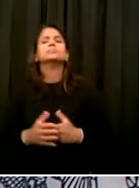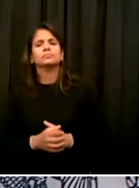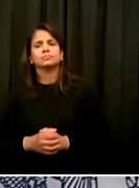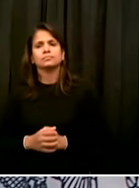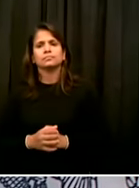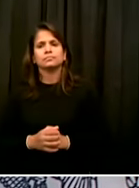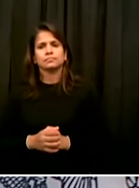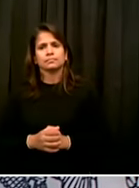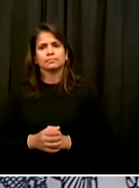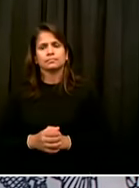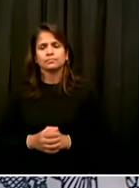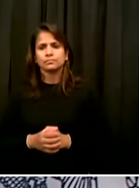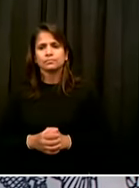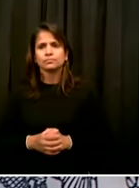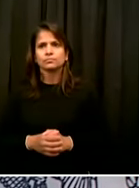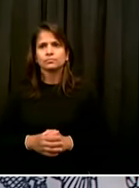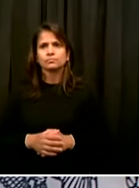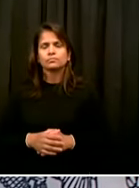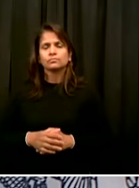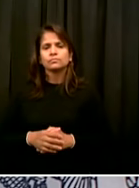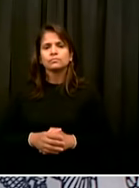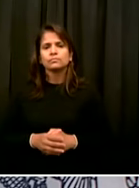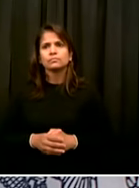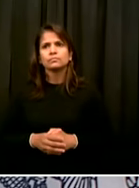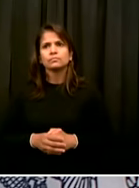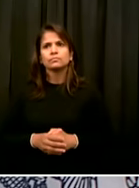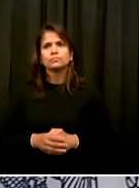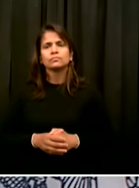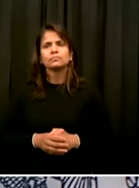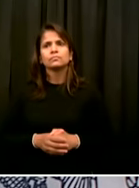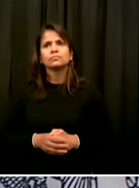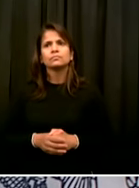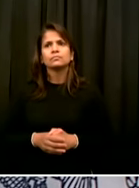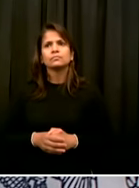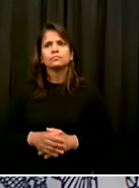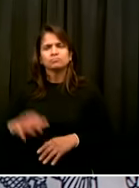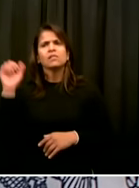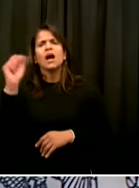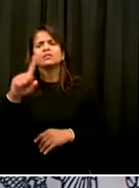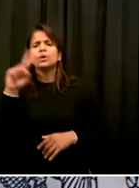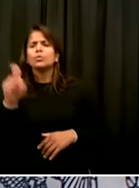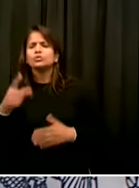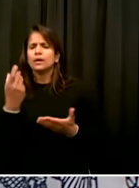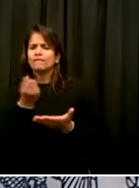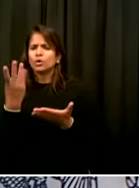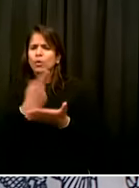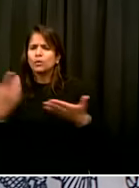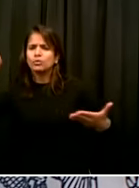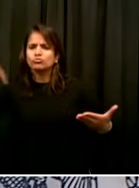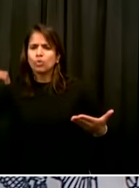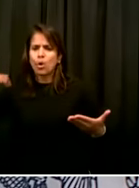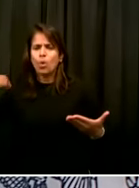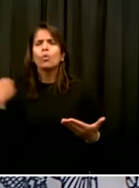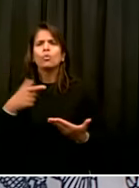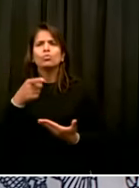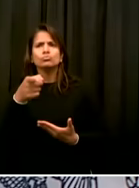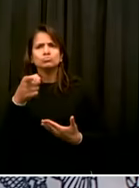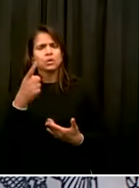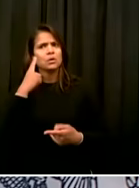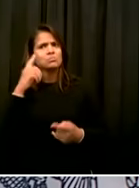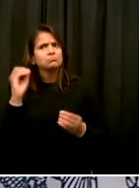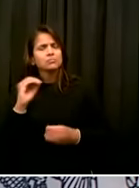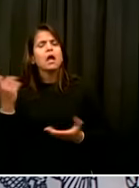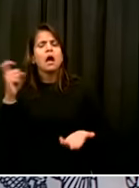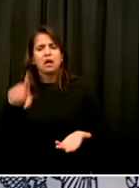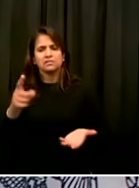that I asked about a few weeks ago. The state announced it would be expanding a pilot program to test wastewater for COVID as